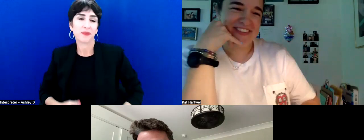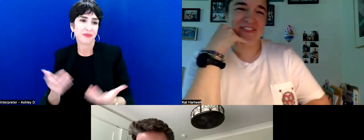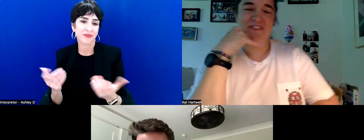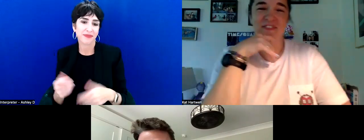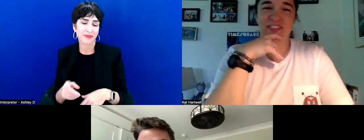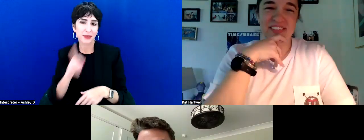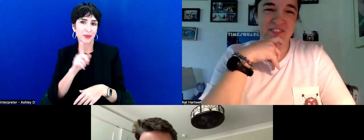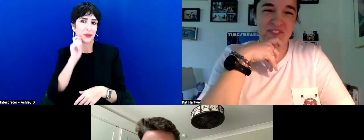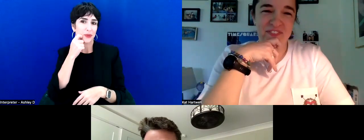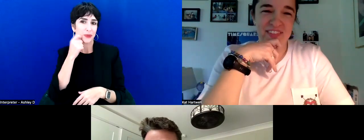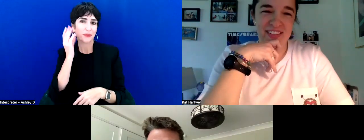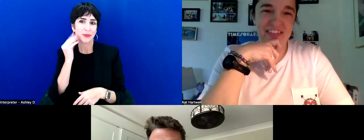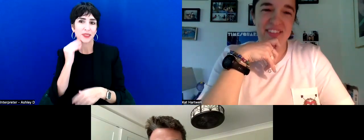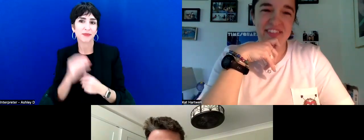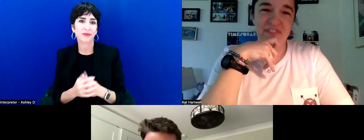It was just the coolest.